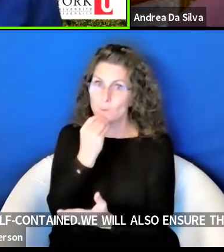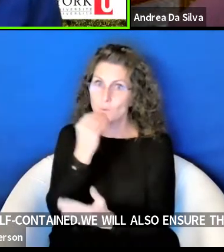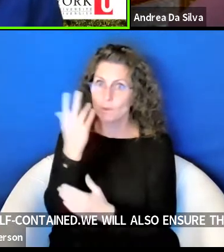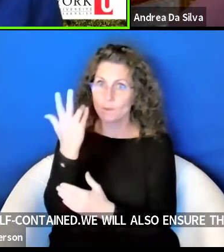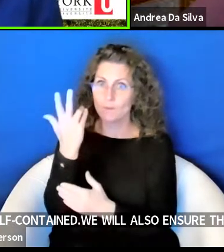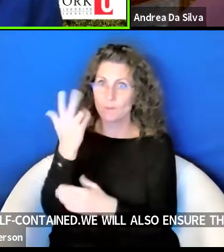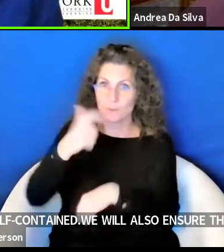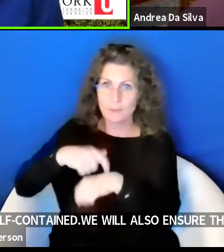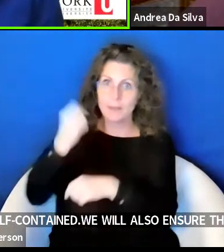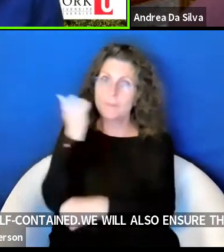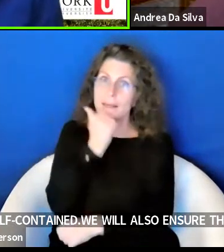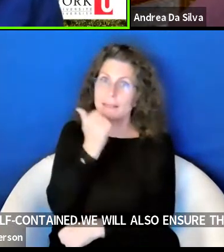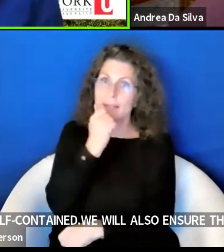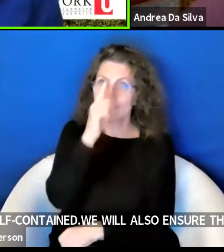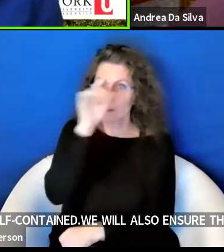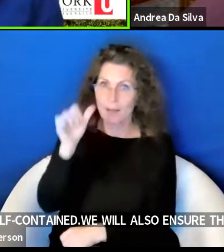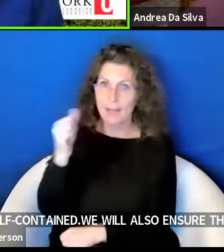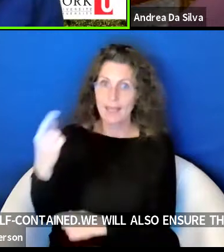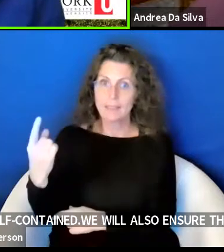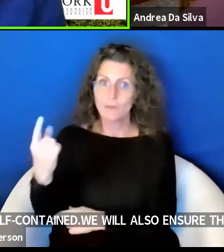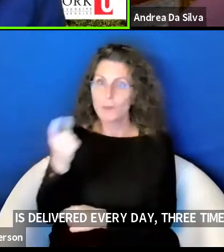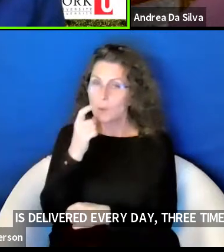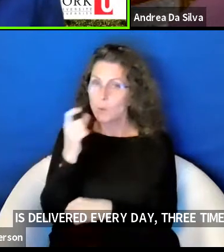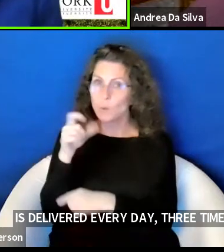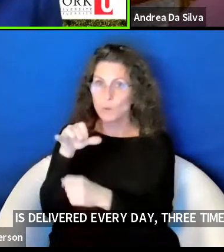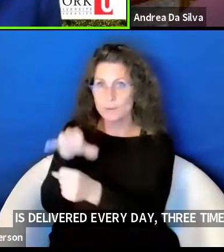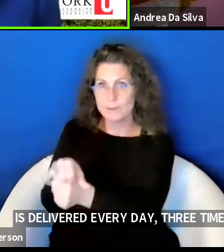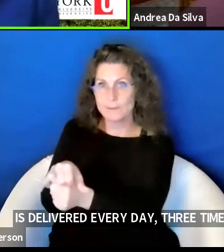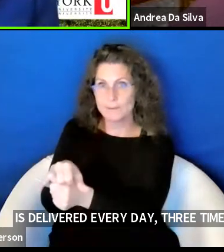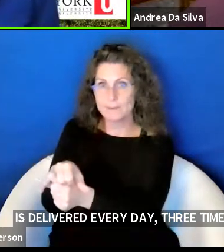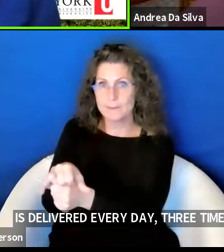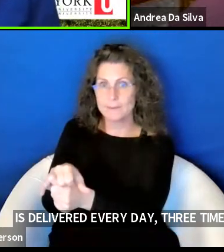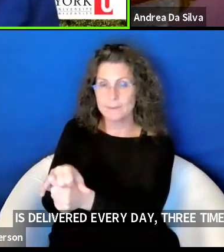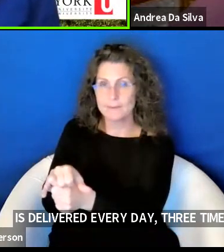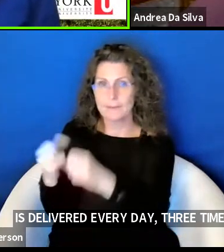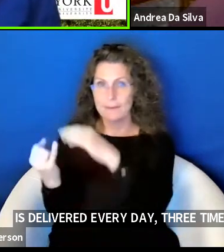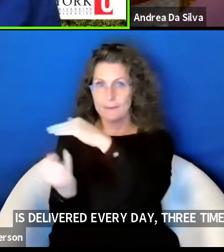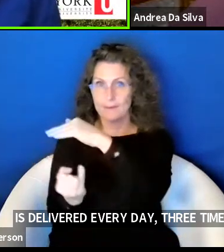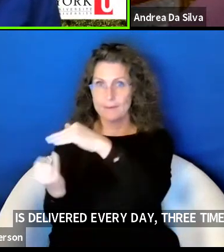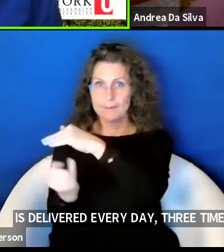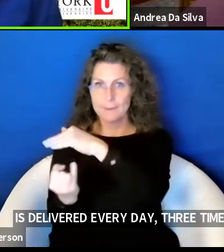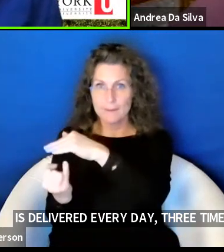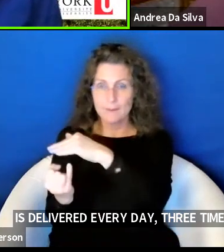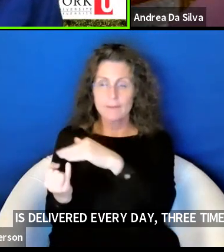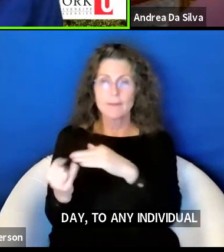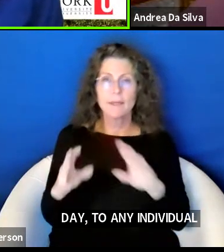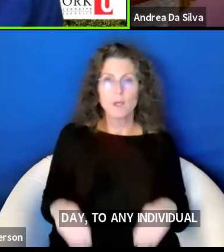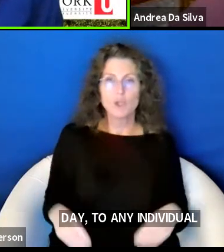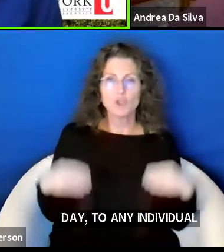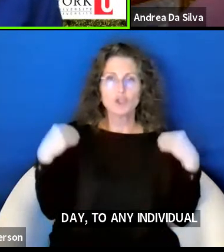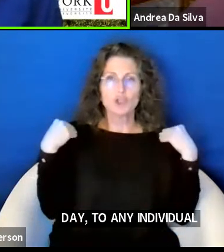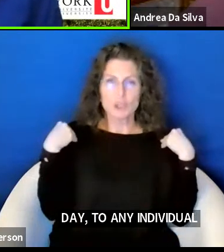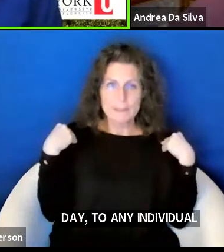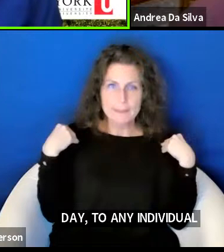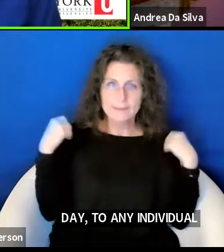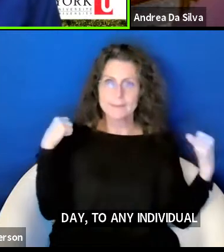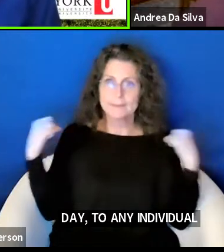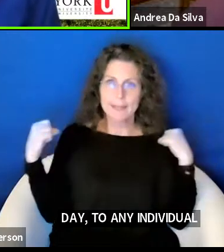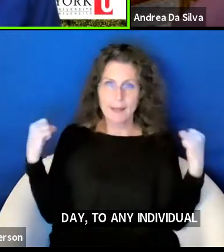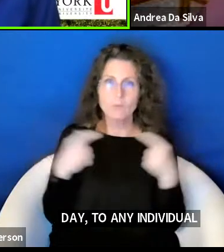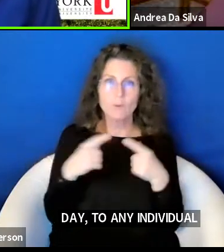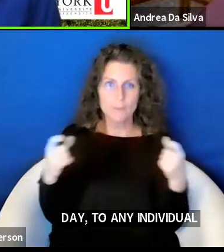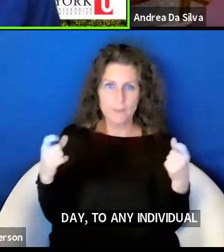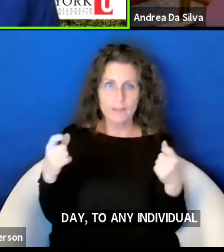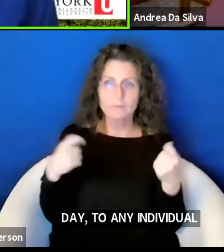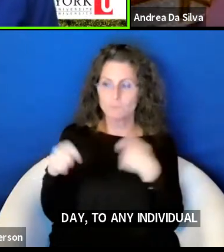to any individual self-isolating, take care of linens, things of that nature, and we will